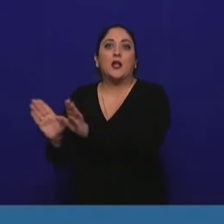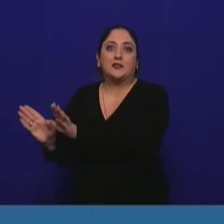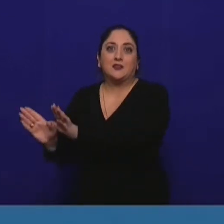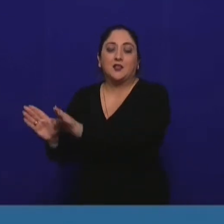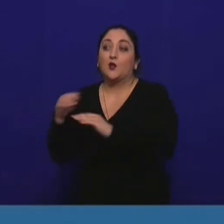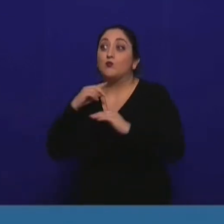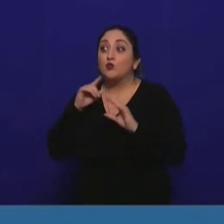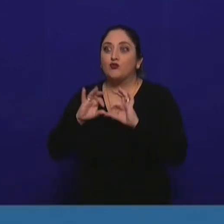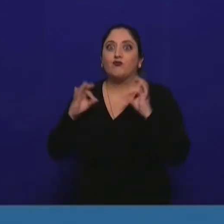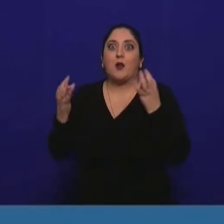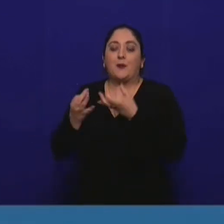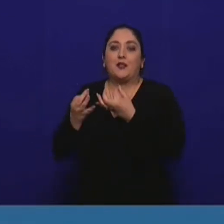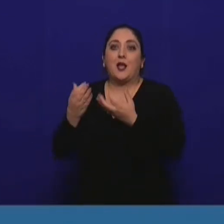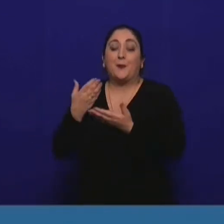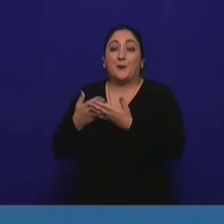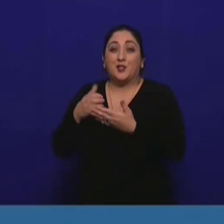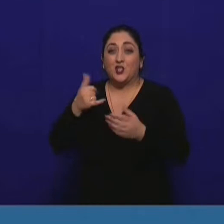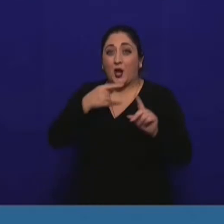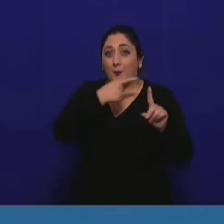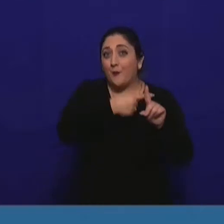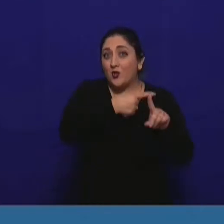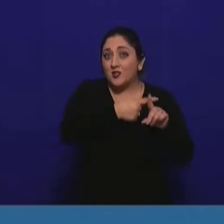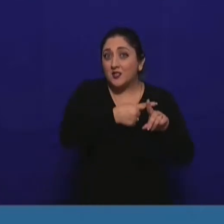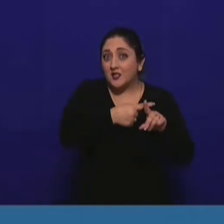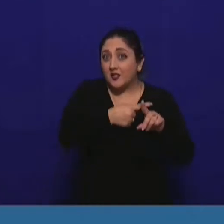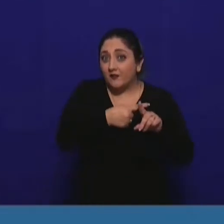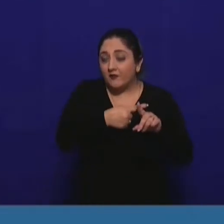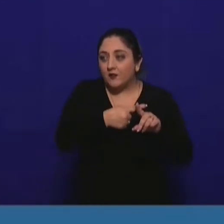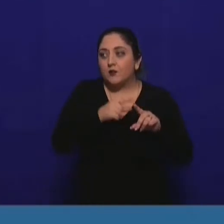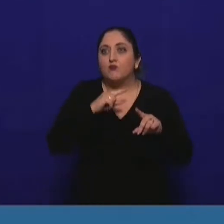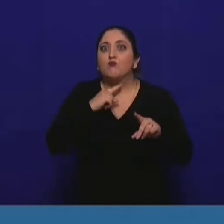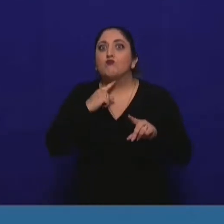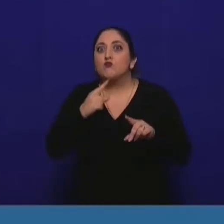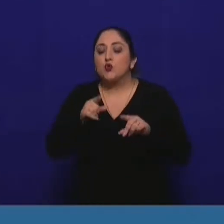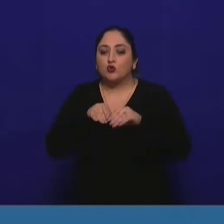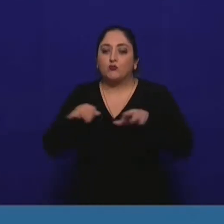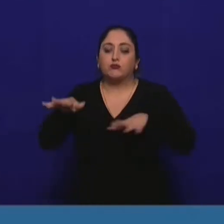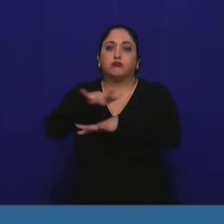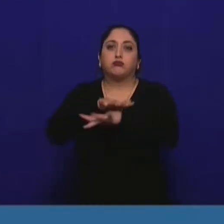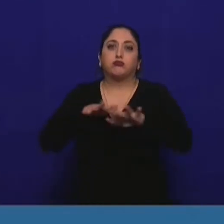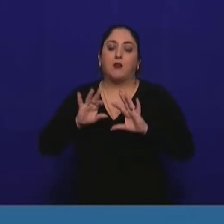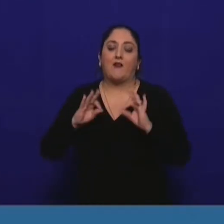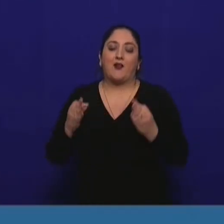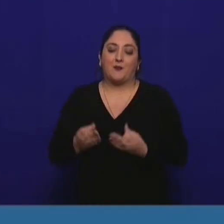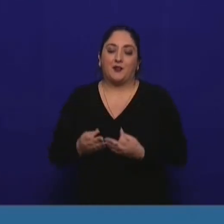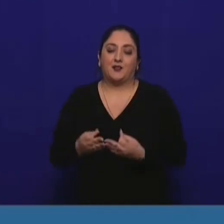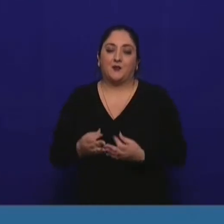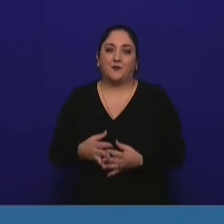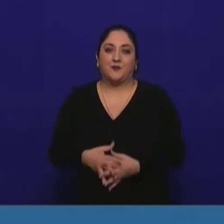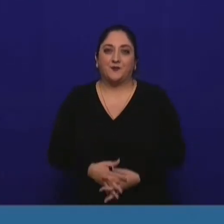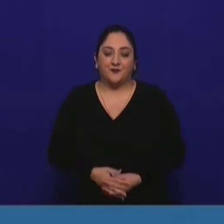joħroġilhom il-virus waqt li huma qegħdin fil-kwarantina ma jkunux qegħdin jesponu lil ħadd ieħor ukoll.